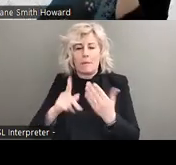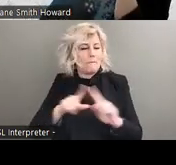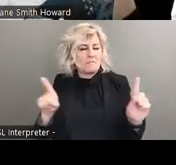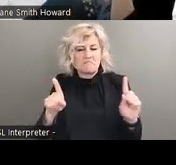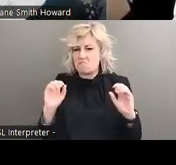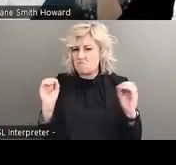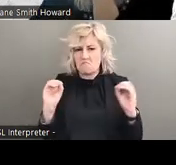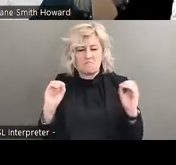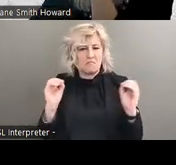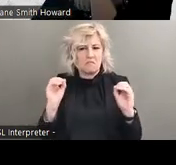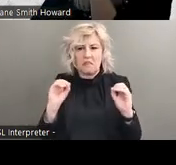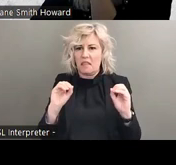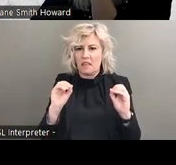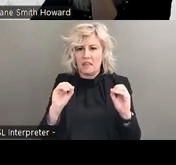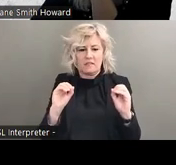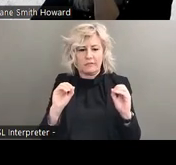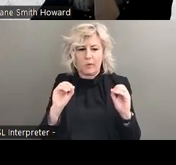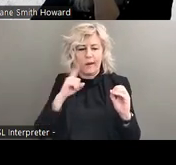anything, I think, in terms of long-term